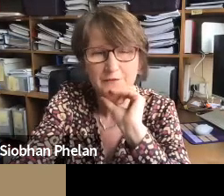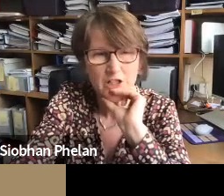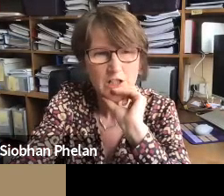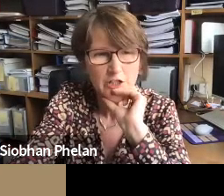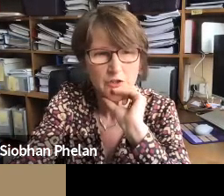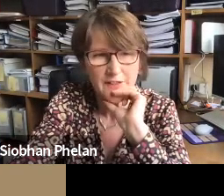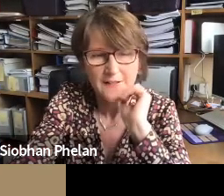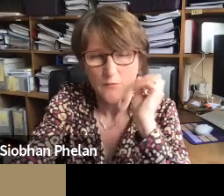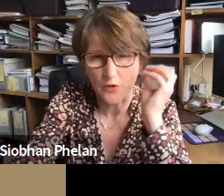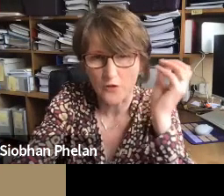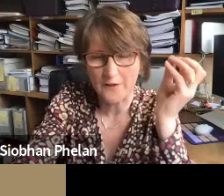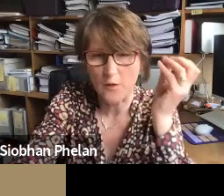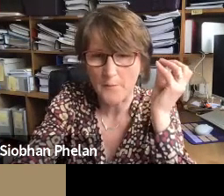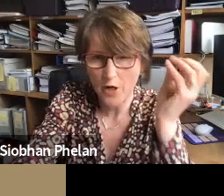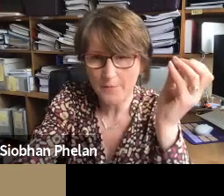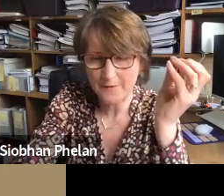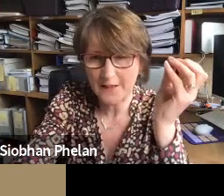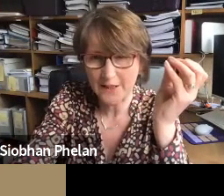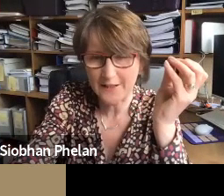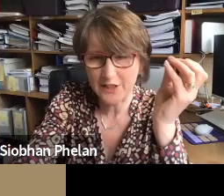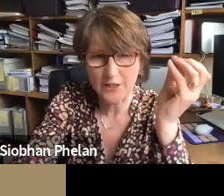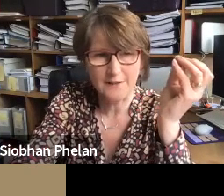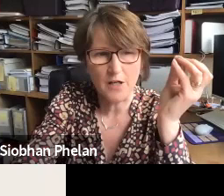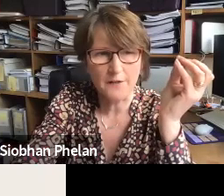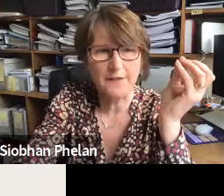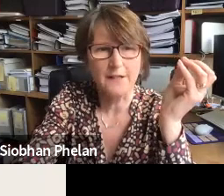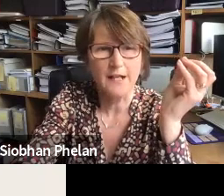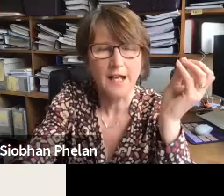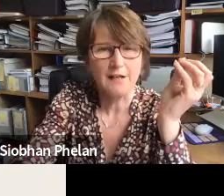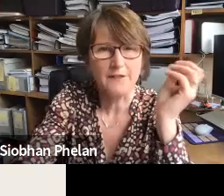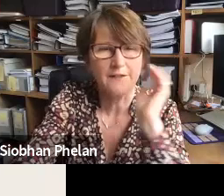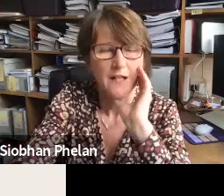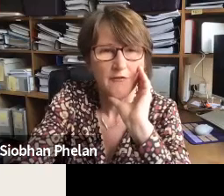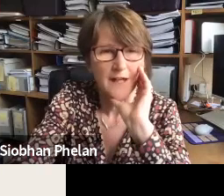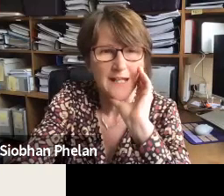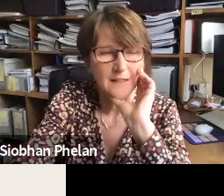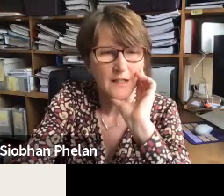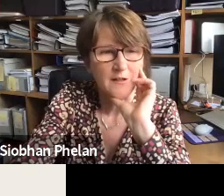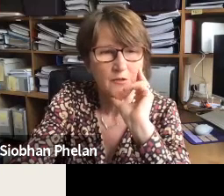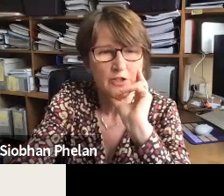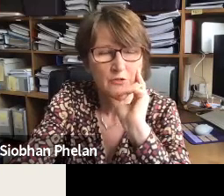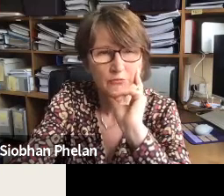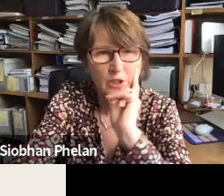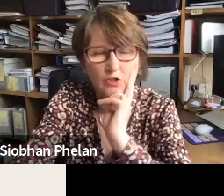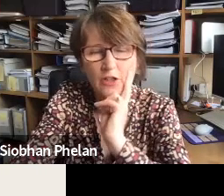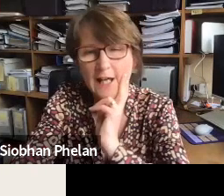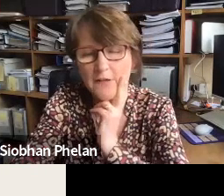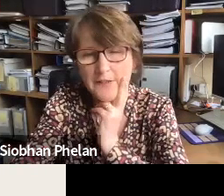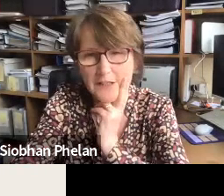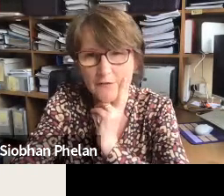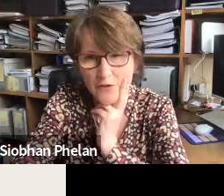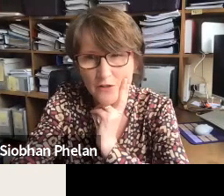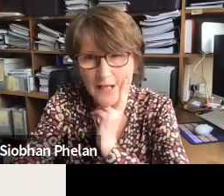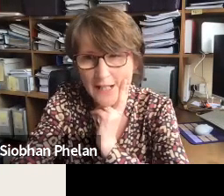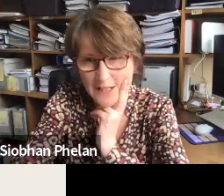with definitional issues is that one looks at what the purpose of the legislation is rather than how it's phrased. And when we look now at